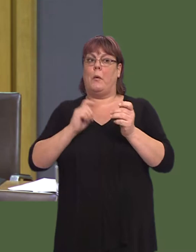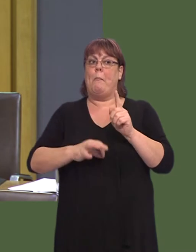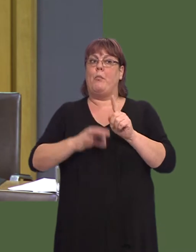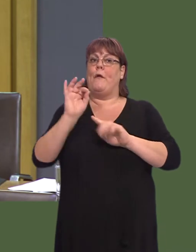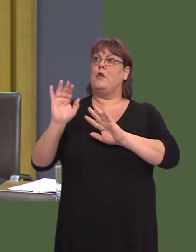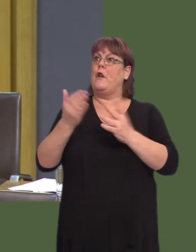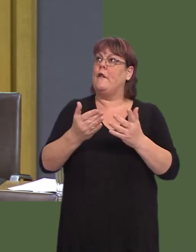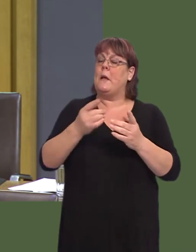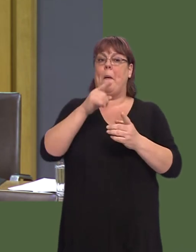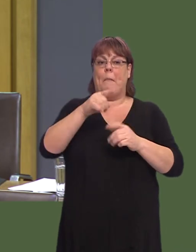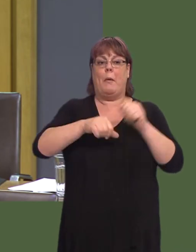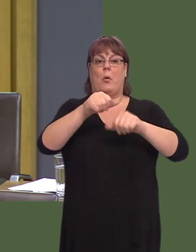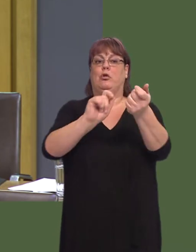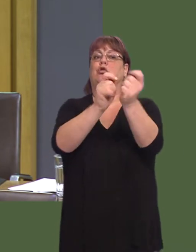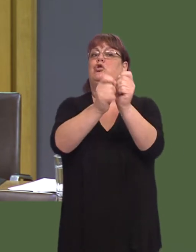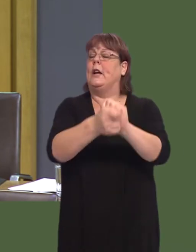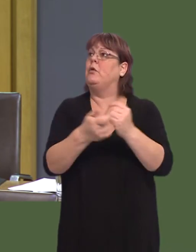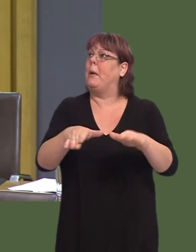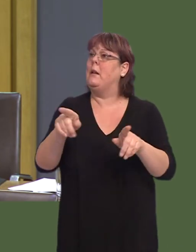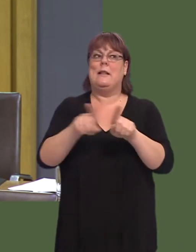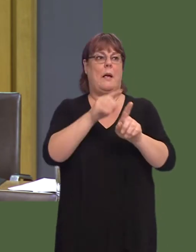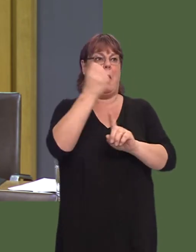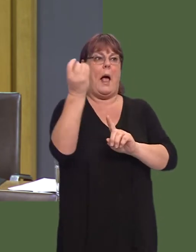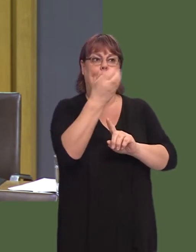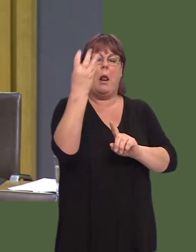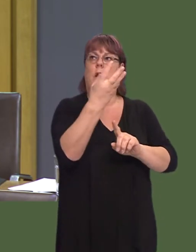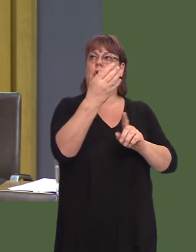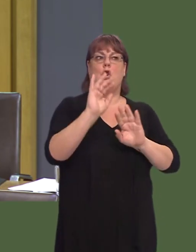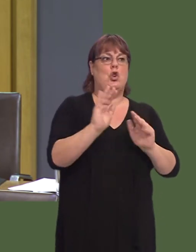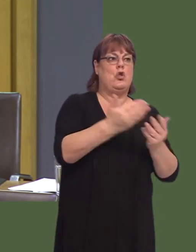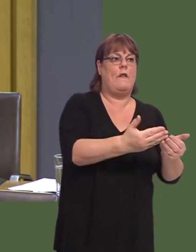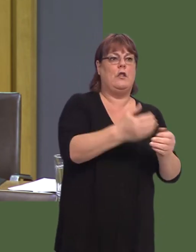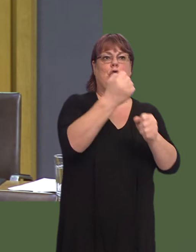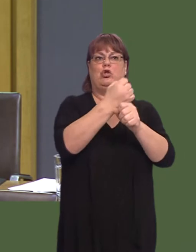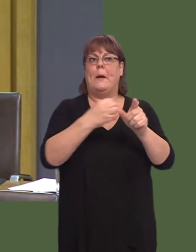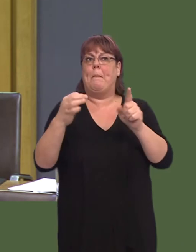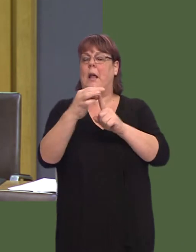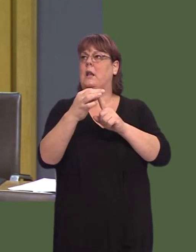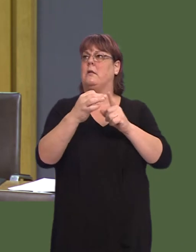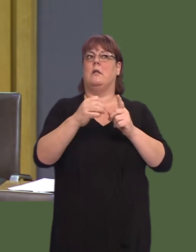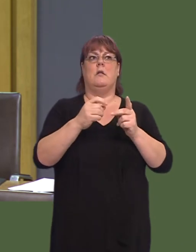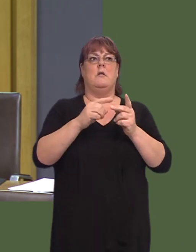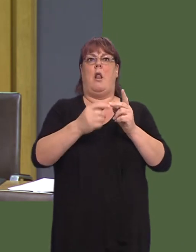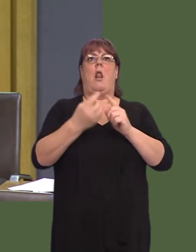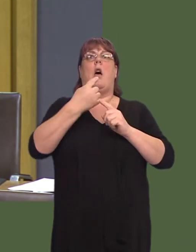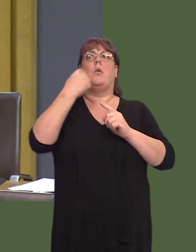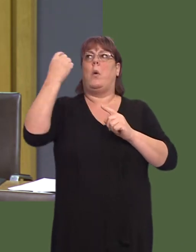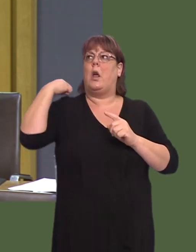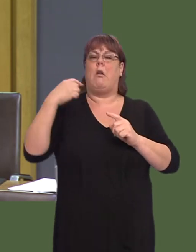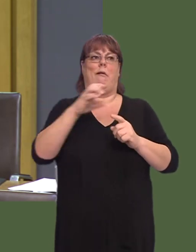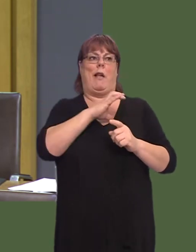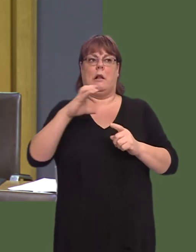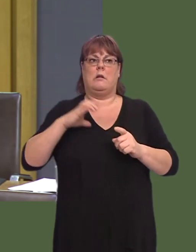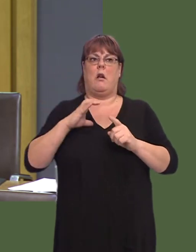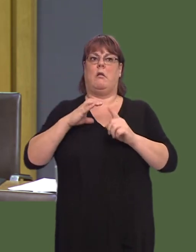moved the goalposts. It happened with the ambulance service, the number of full-time GPs in the NHS last week. Cancer targets